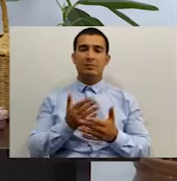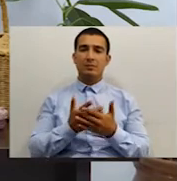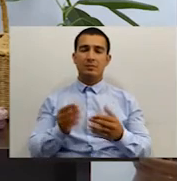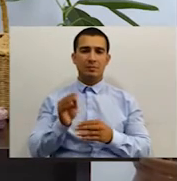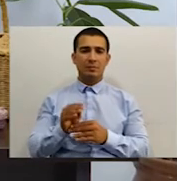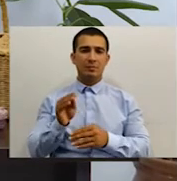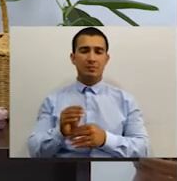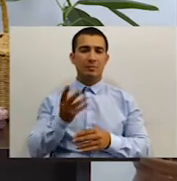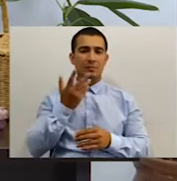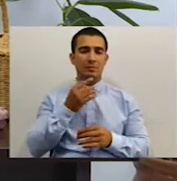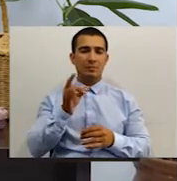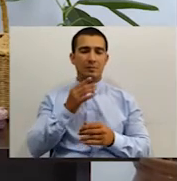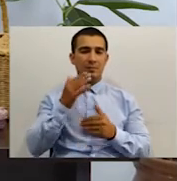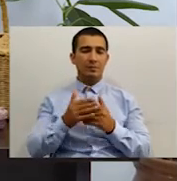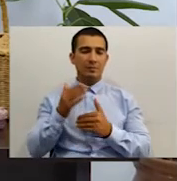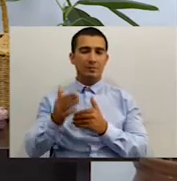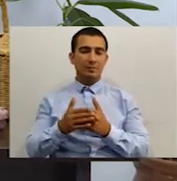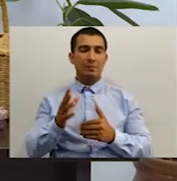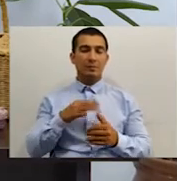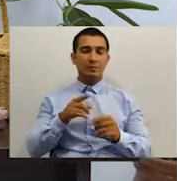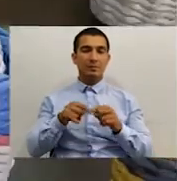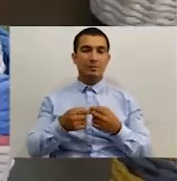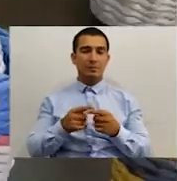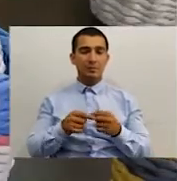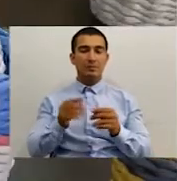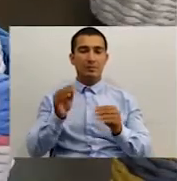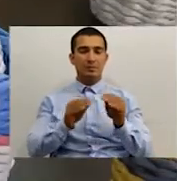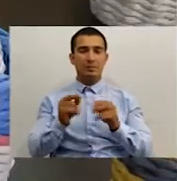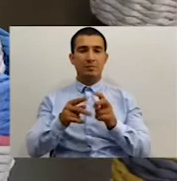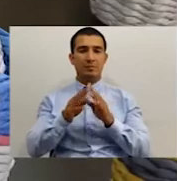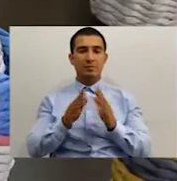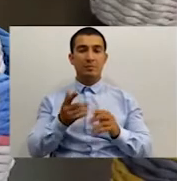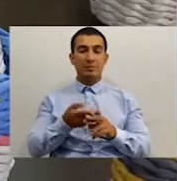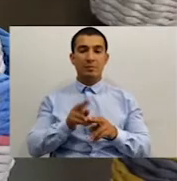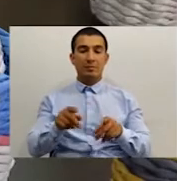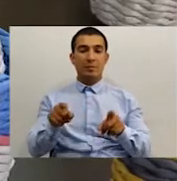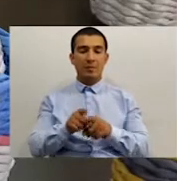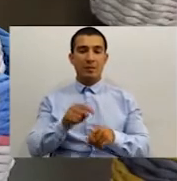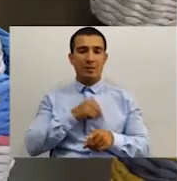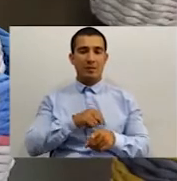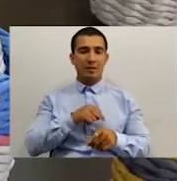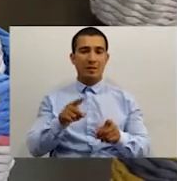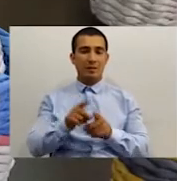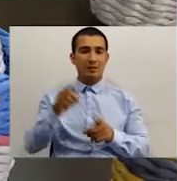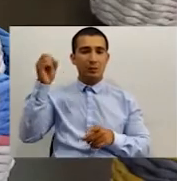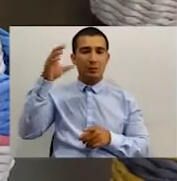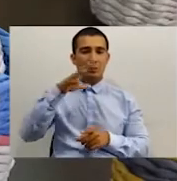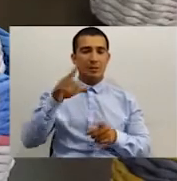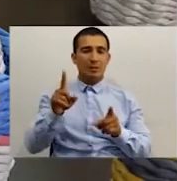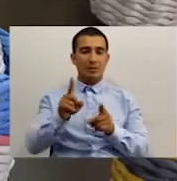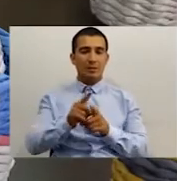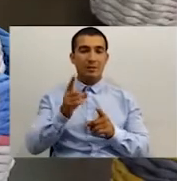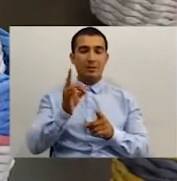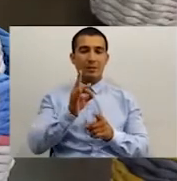bosib, yaqinlashtirib to'qiymiz. Mana ko'rdinglarmi? Mana shunaqa bo'lishi kerak, chiroyli bo'lib, mana quyoshga o'xshab, ochilishi kerak bir